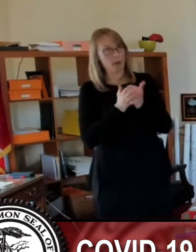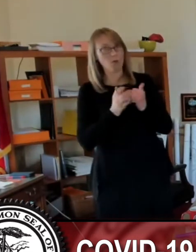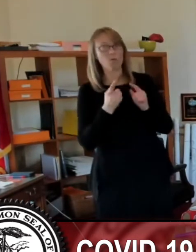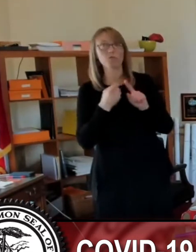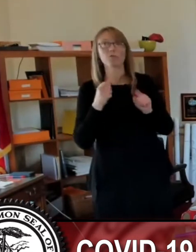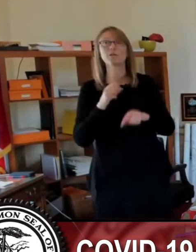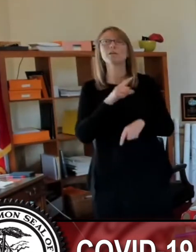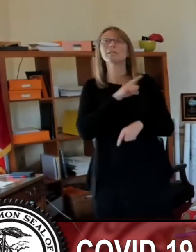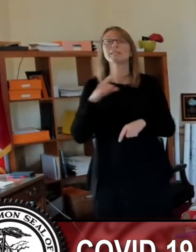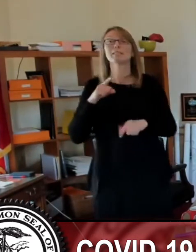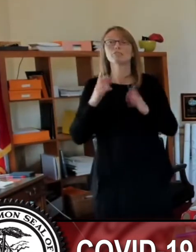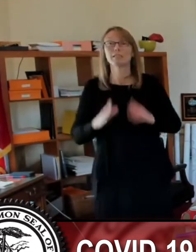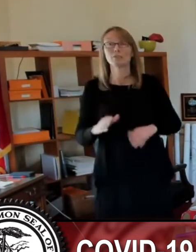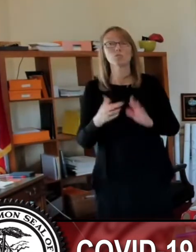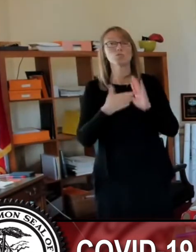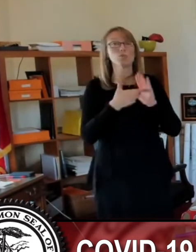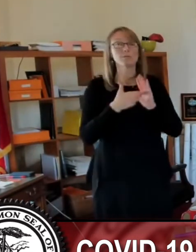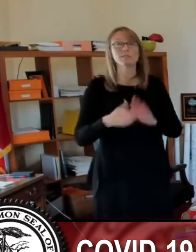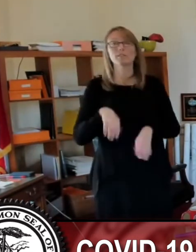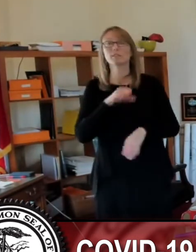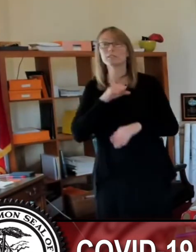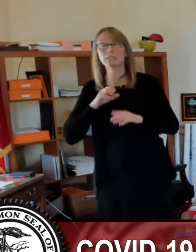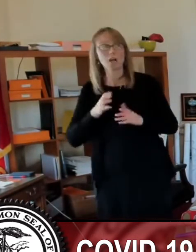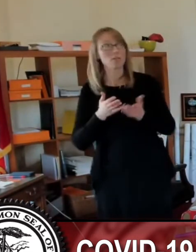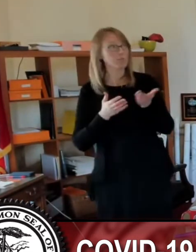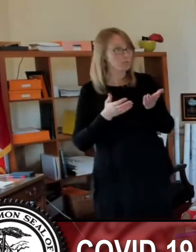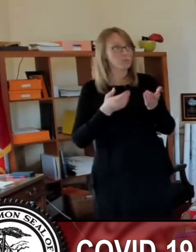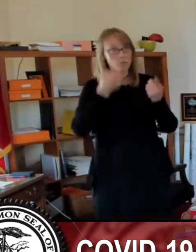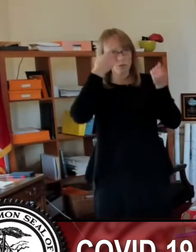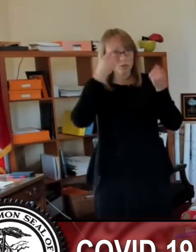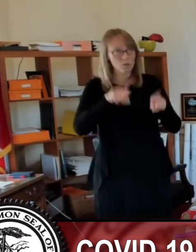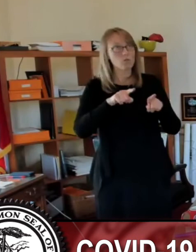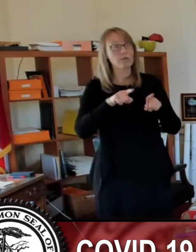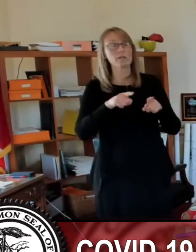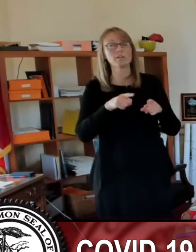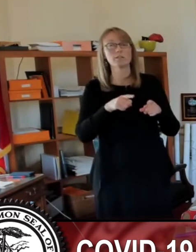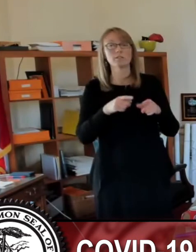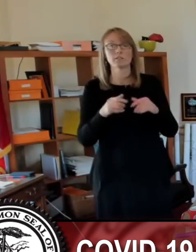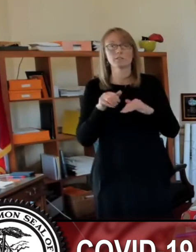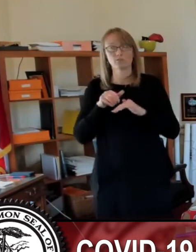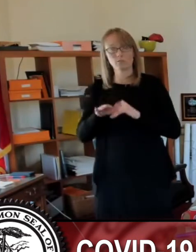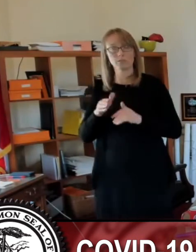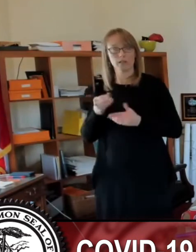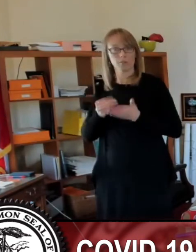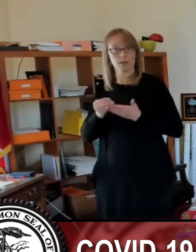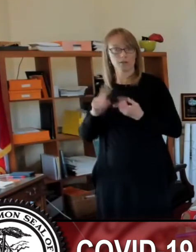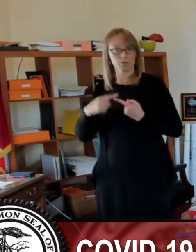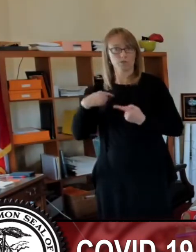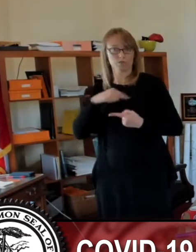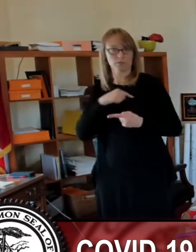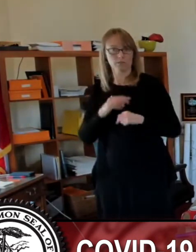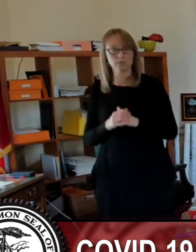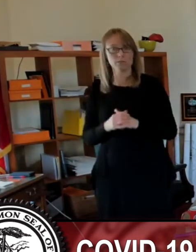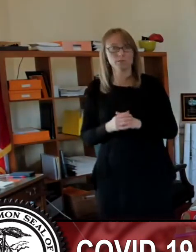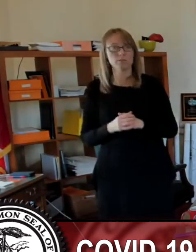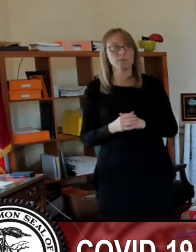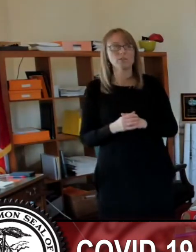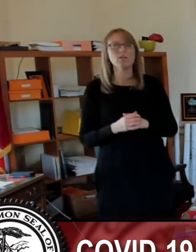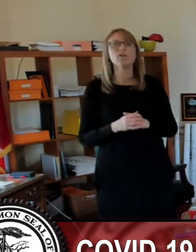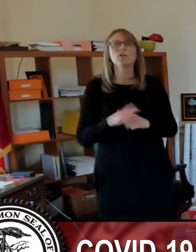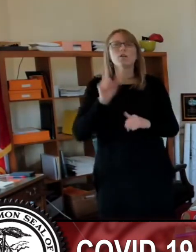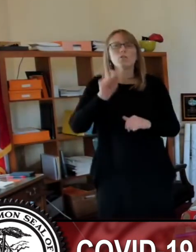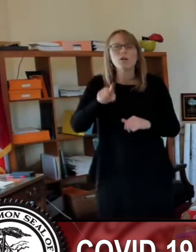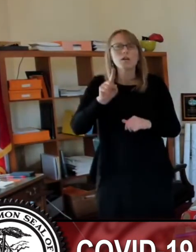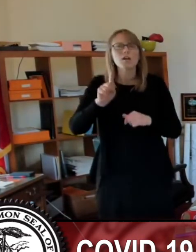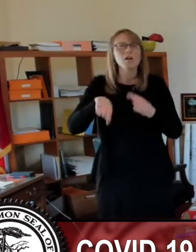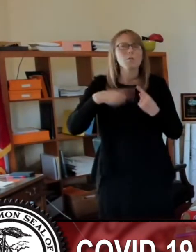help us get those funds. Two more questions. We got a question about election day tomorrow, safetiness of going to the polls.